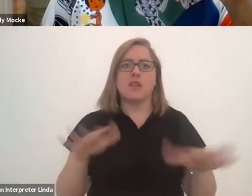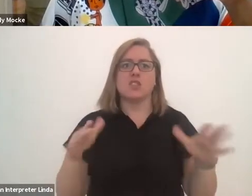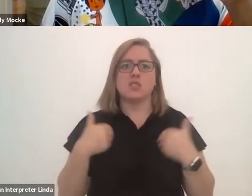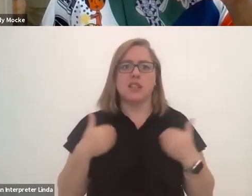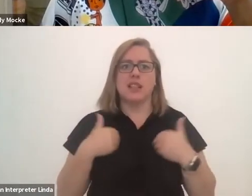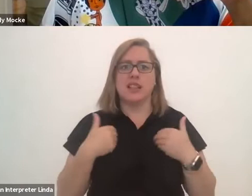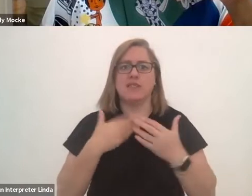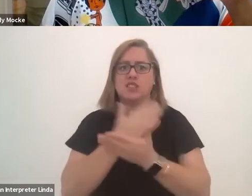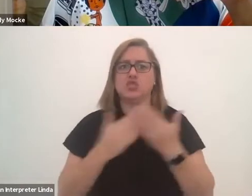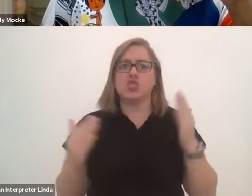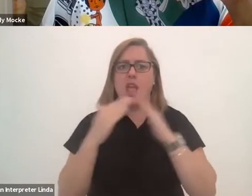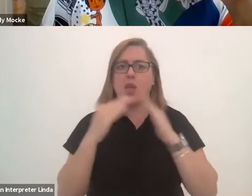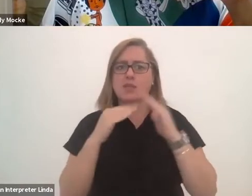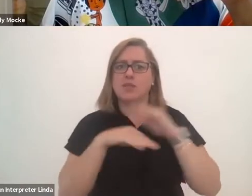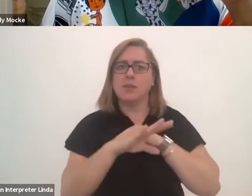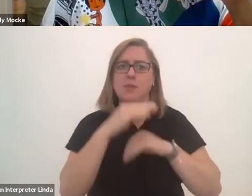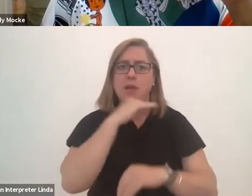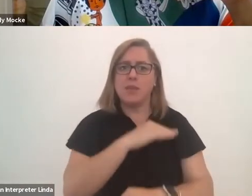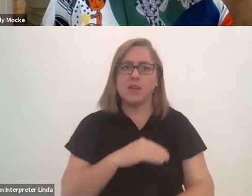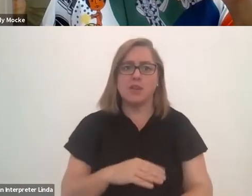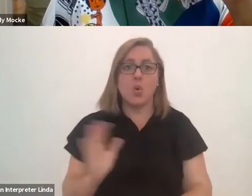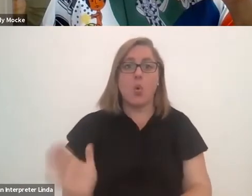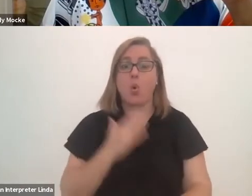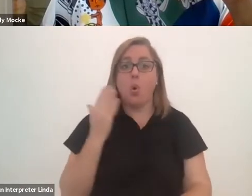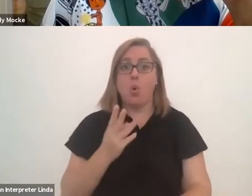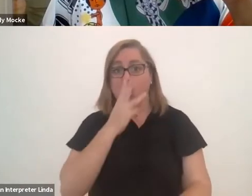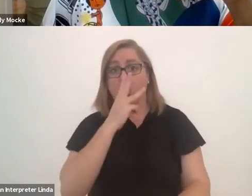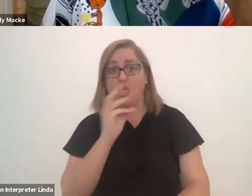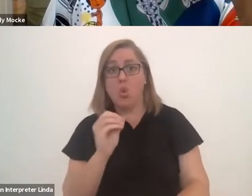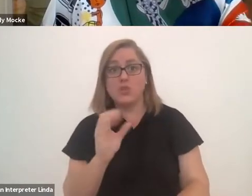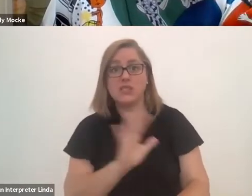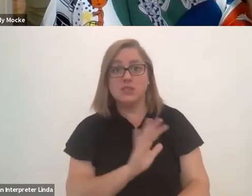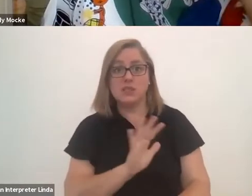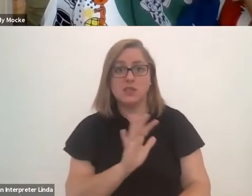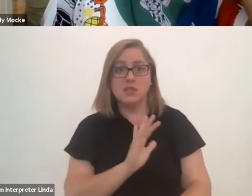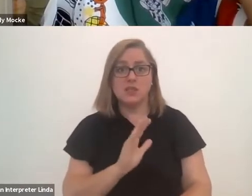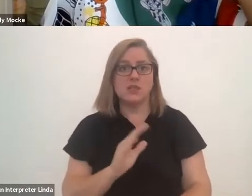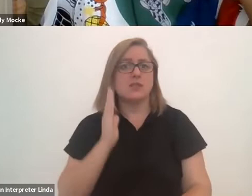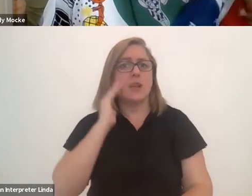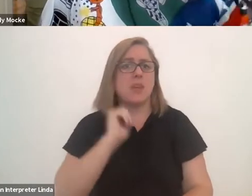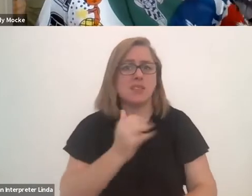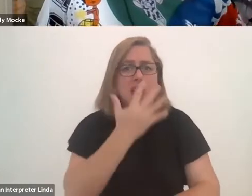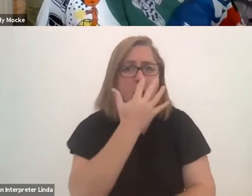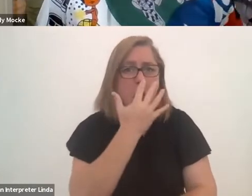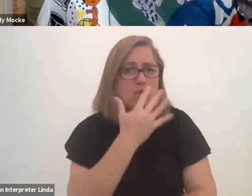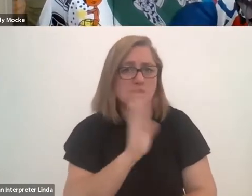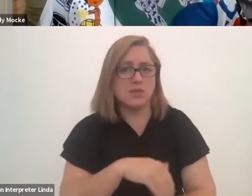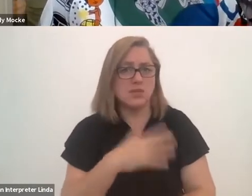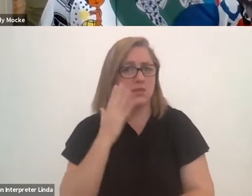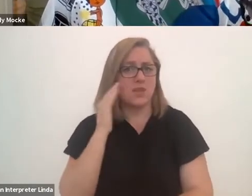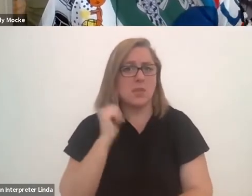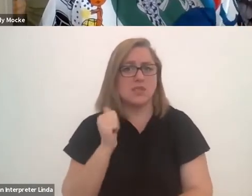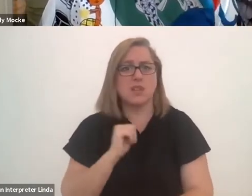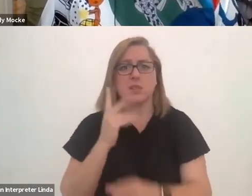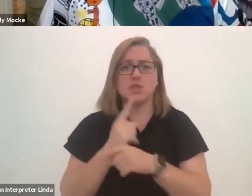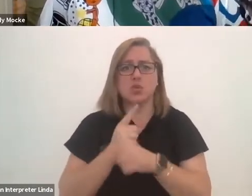in Melbourne where, you know, we're all in our 30s. It doesn't matter how old you are, actually. I realise I